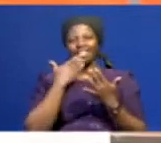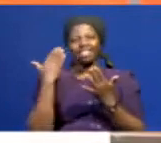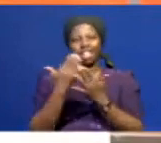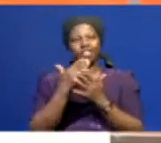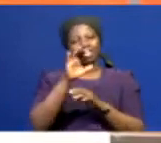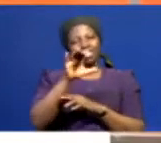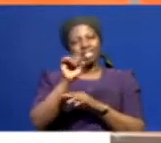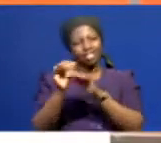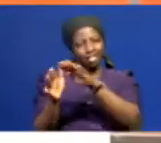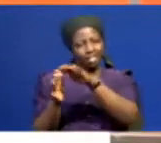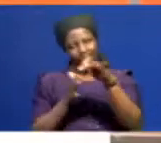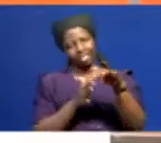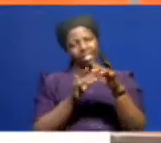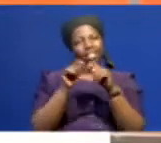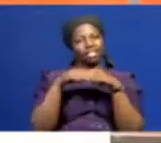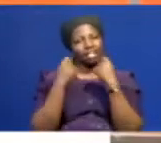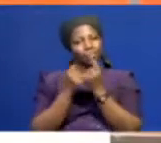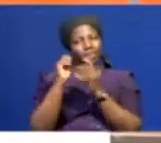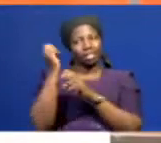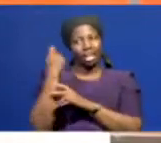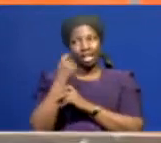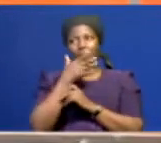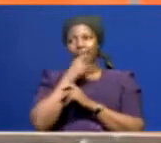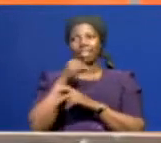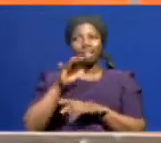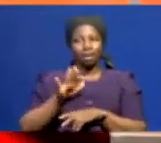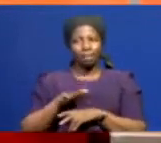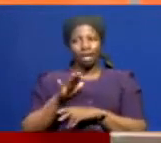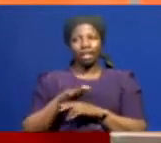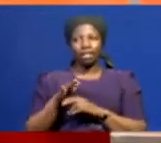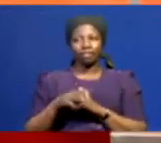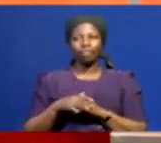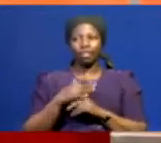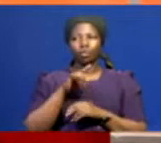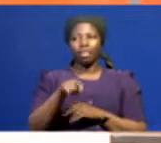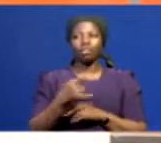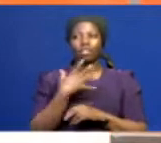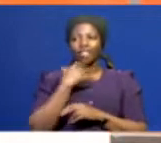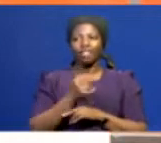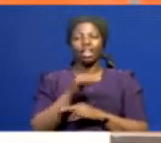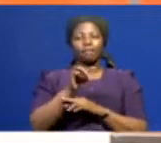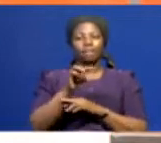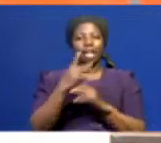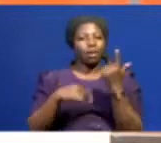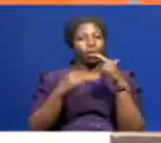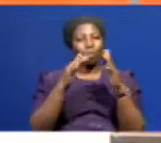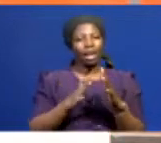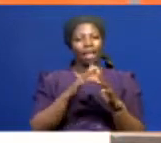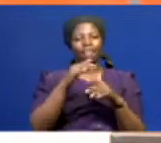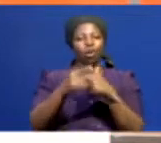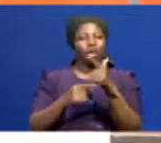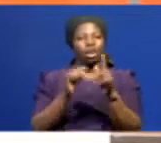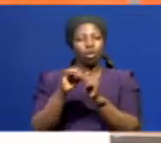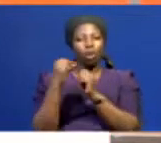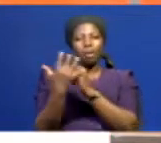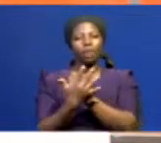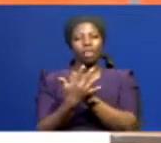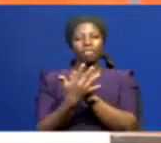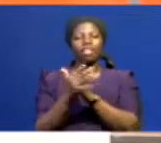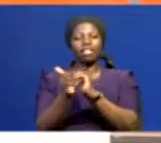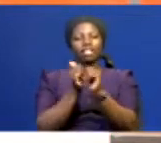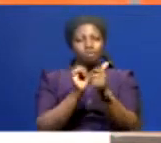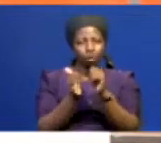Now, moving on is that Team Kenya bagged both men's and women's 1,500-meter titles at the ongoing Commonwealth Youth Games in Trinidad and